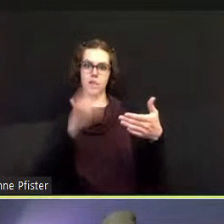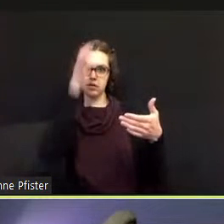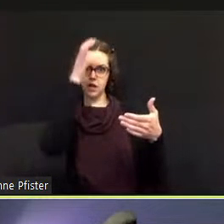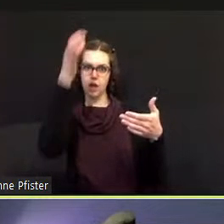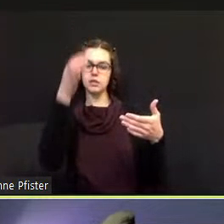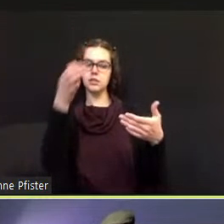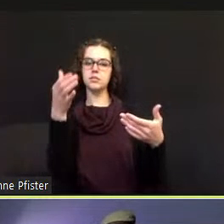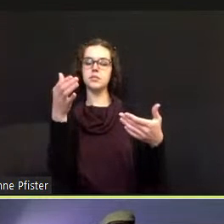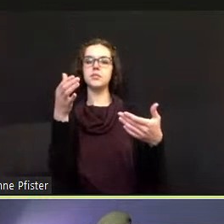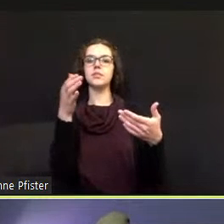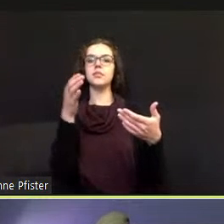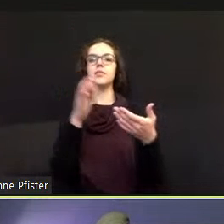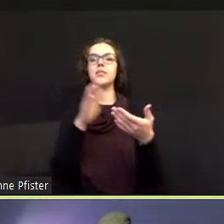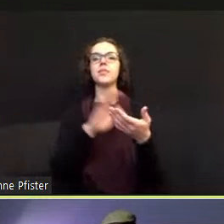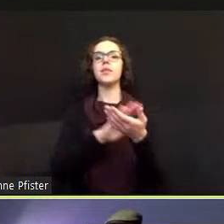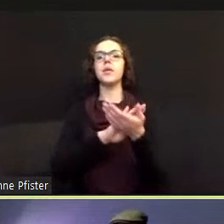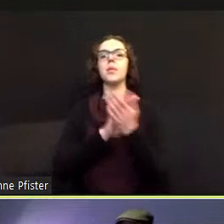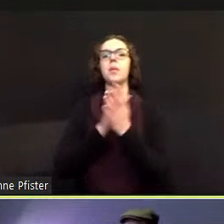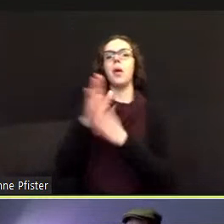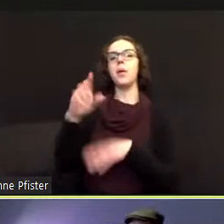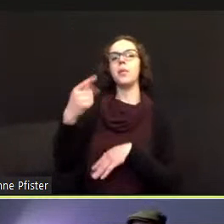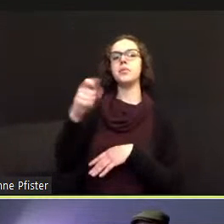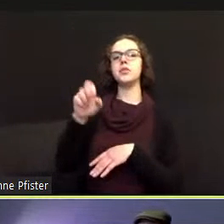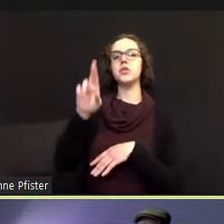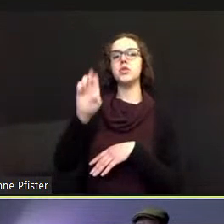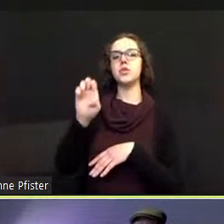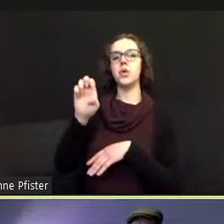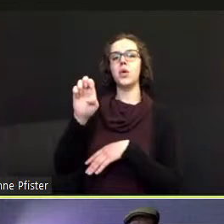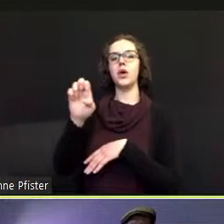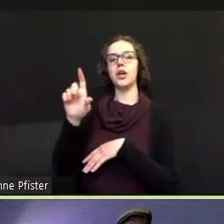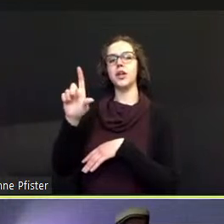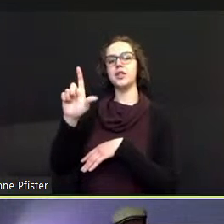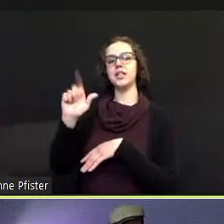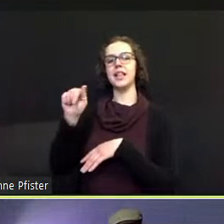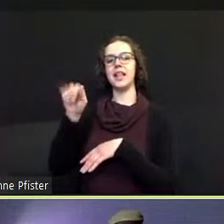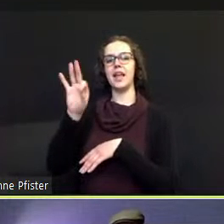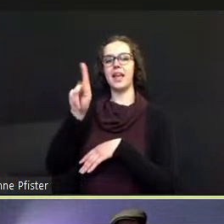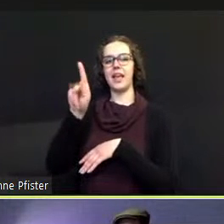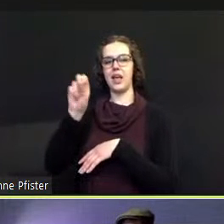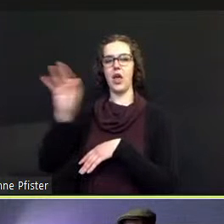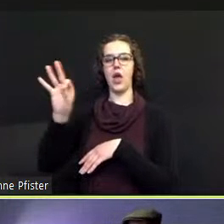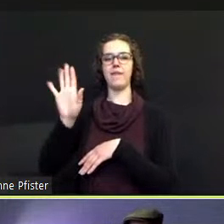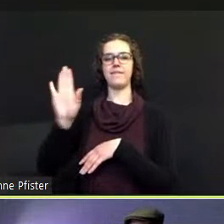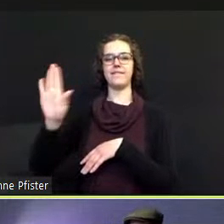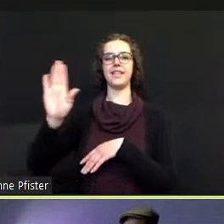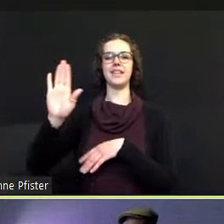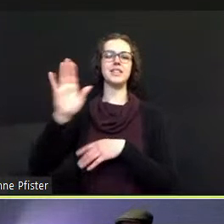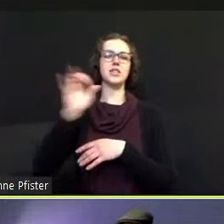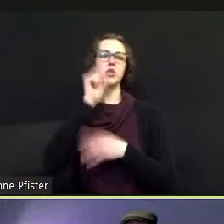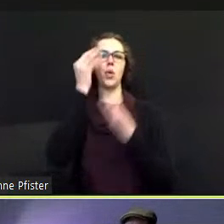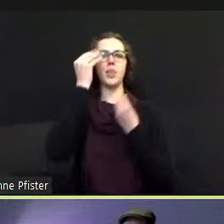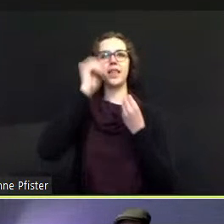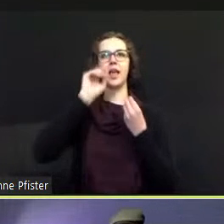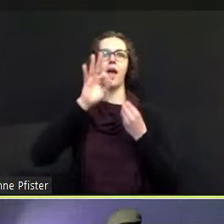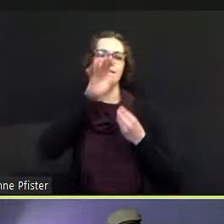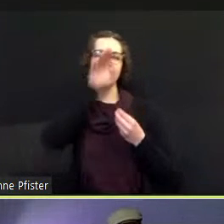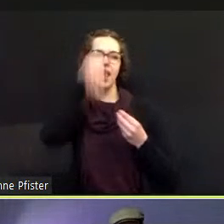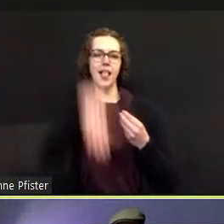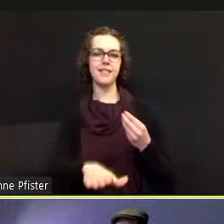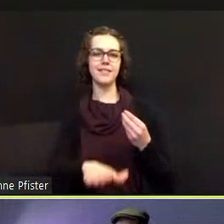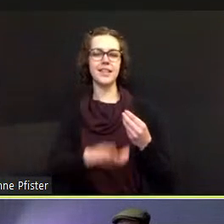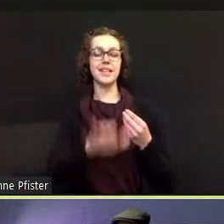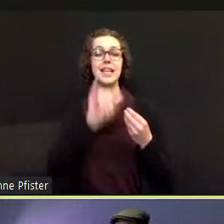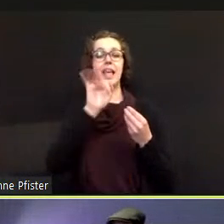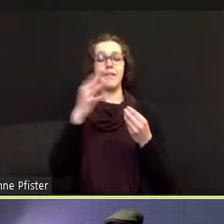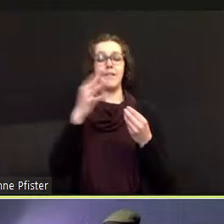up falling into George Lakoff's trap. Don't think of an elephant. If we keep repeating that the deaf culture is essentialized and all the